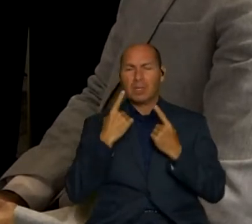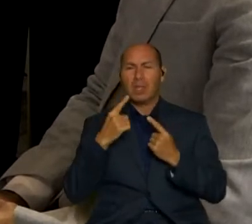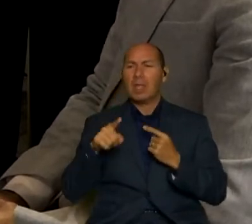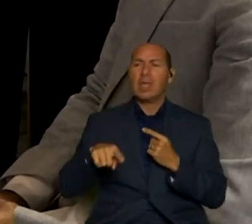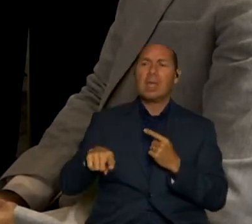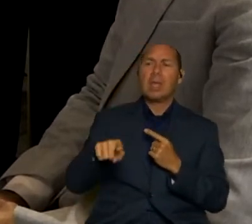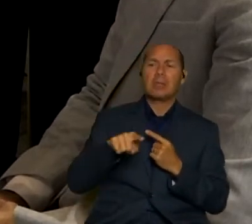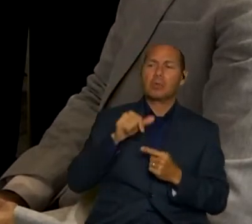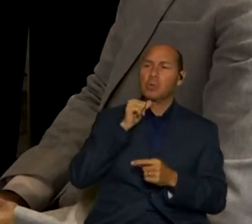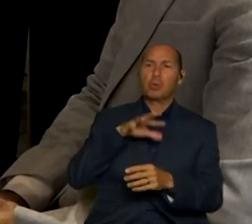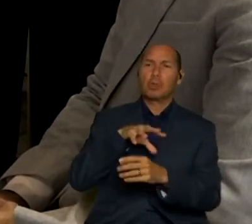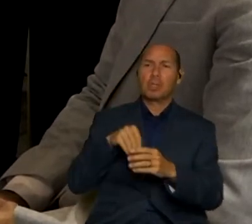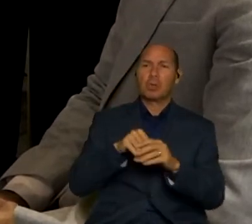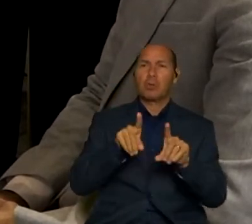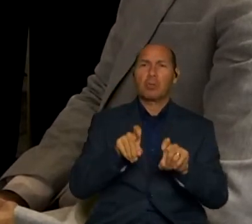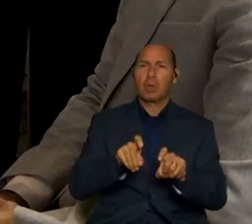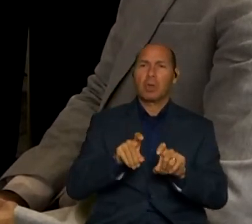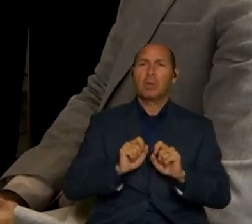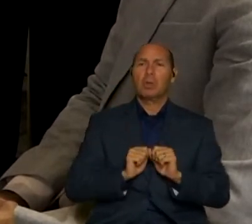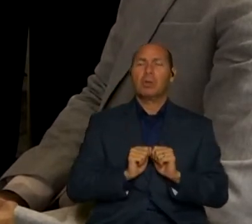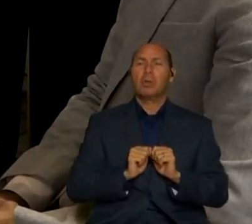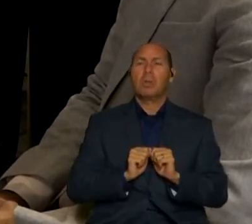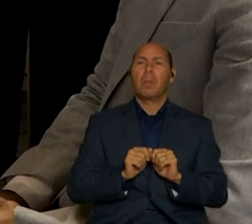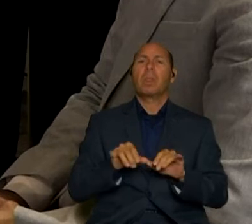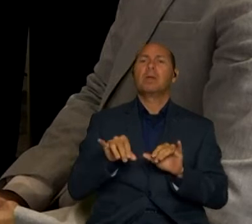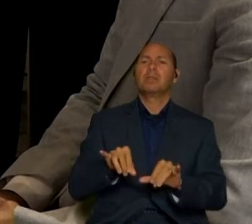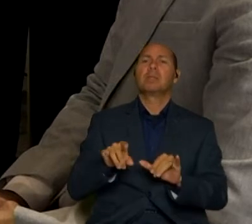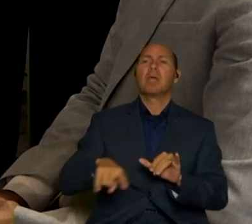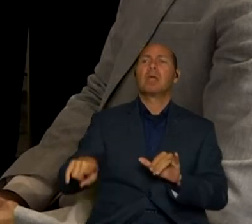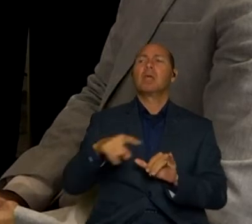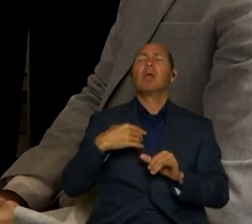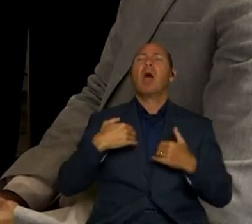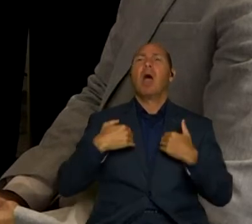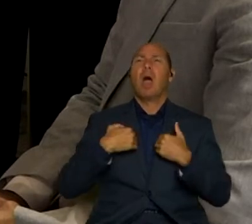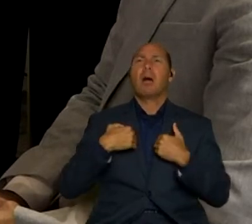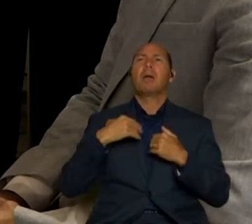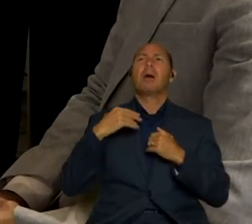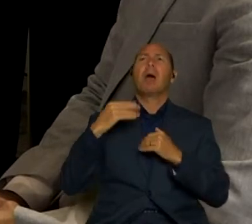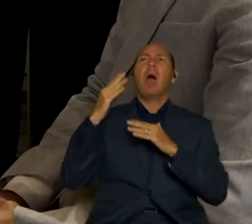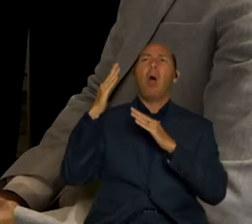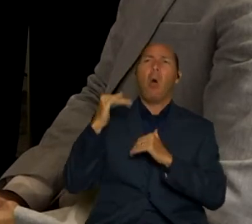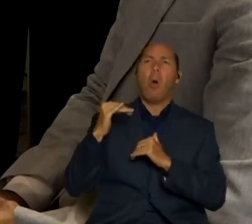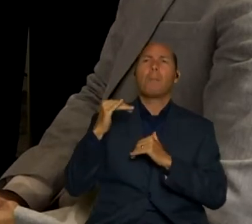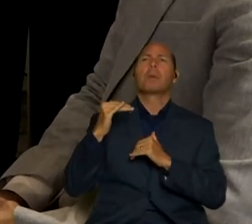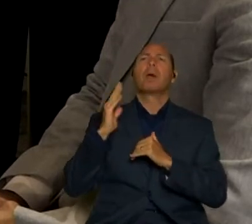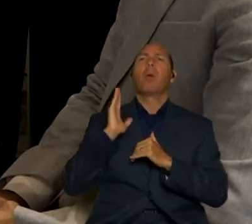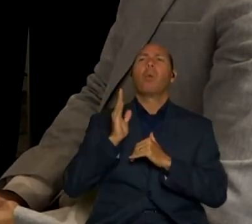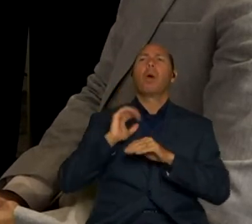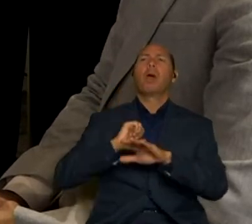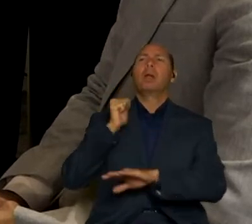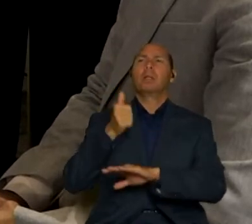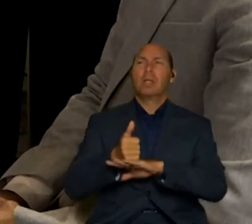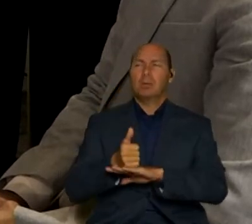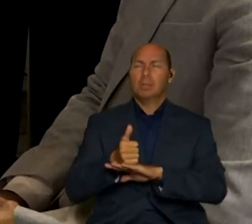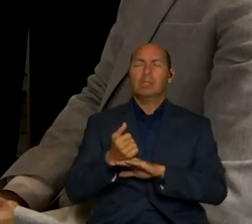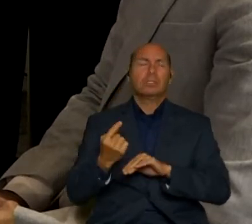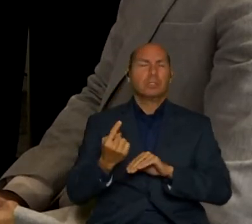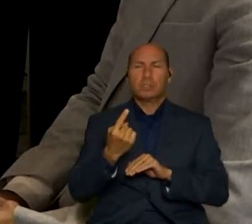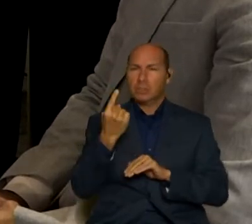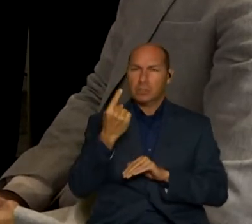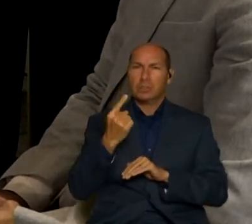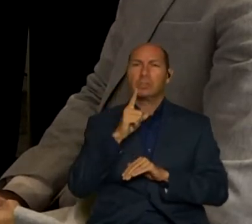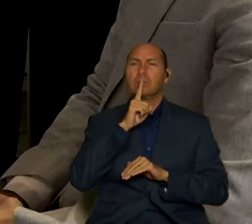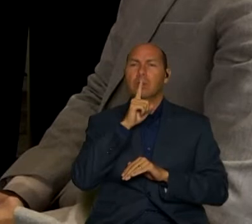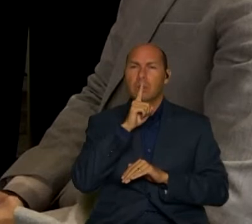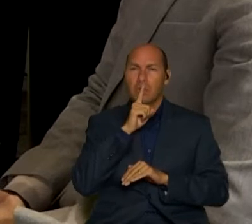personnel, I think they have still hope that we are going to be able to implement something that actually makes a